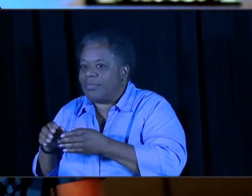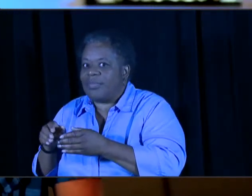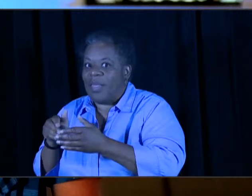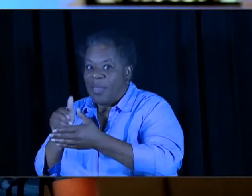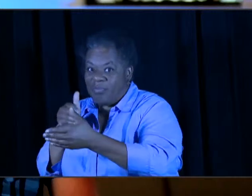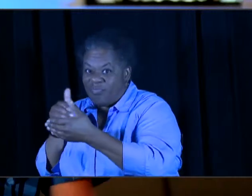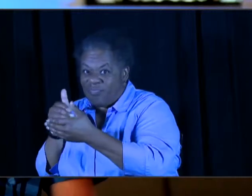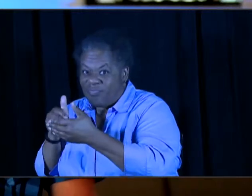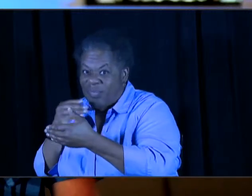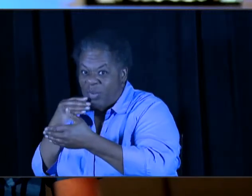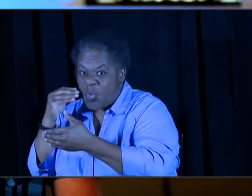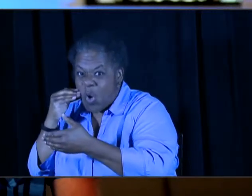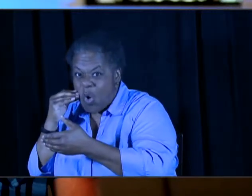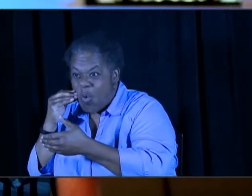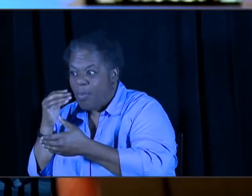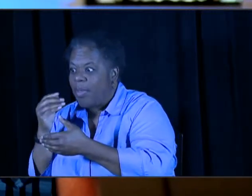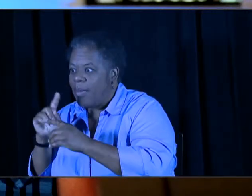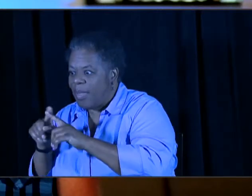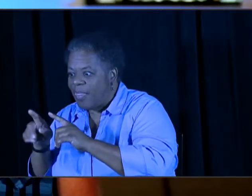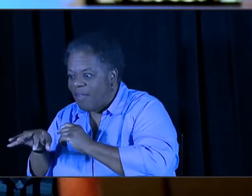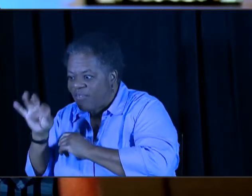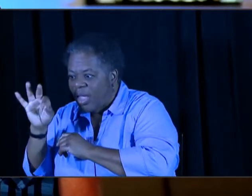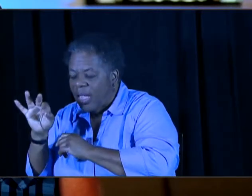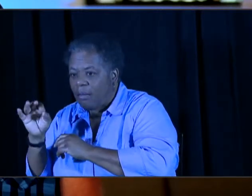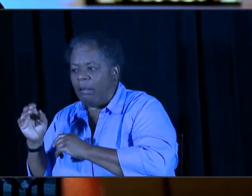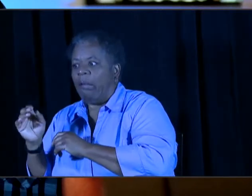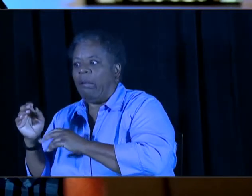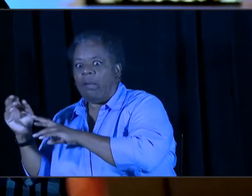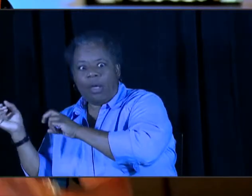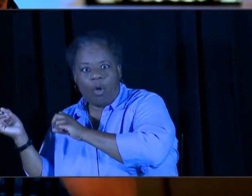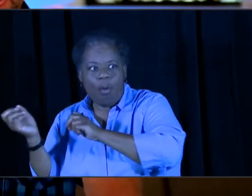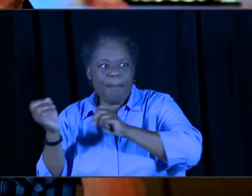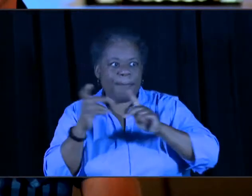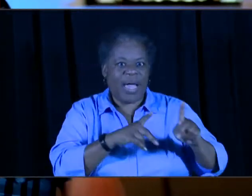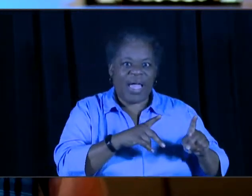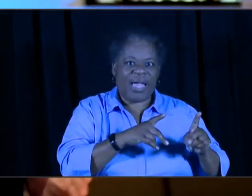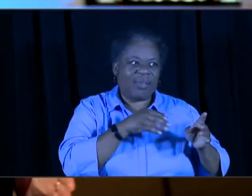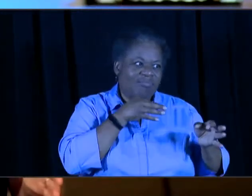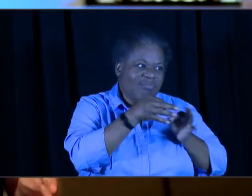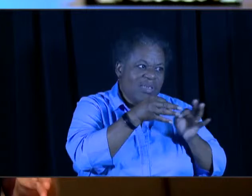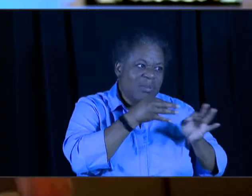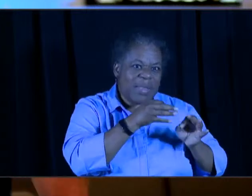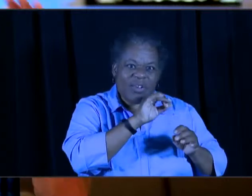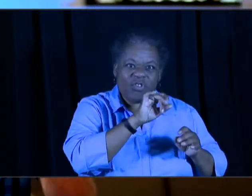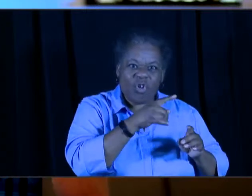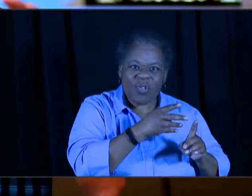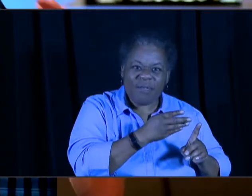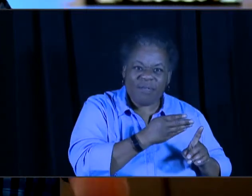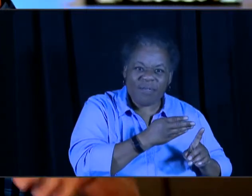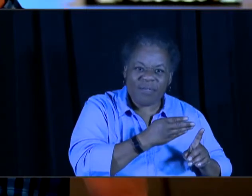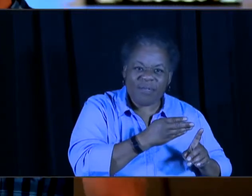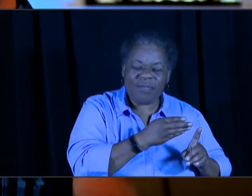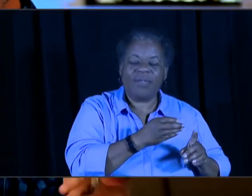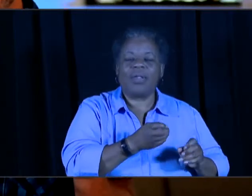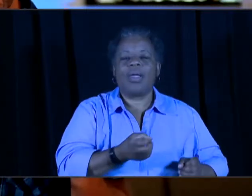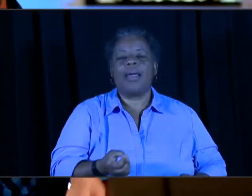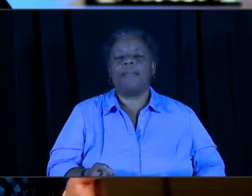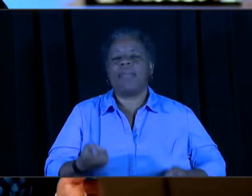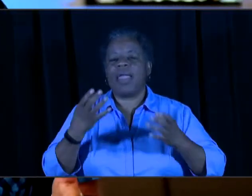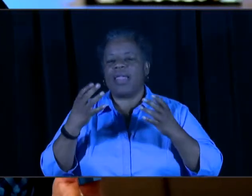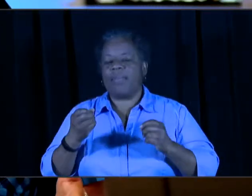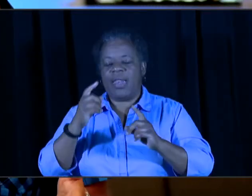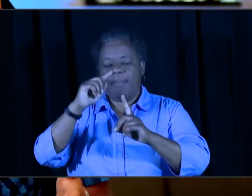again to Egypt and try to explain themselves to Joseph. All this to say, many, many